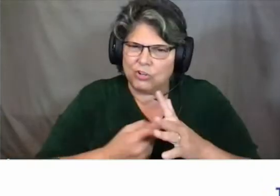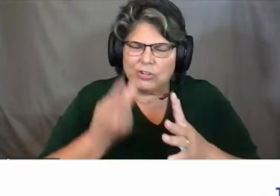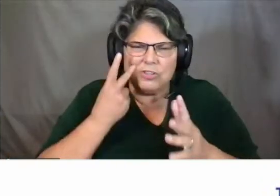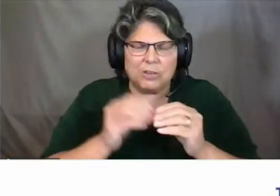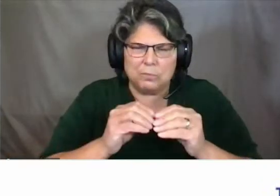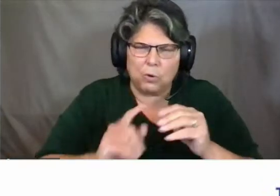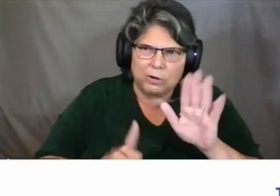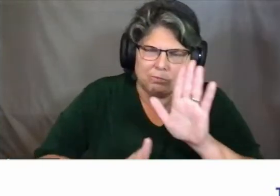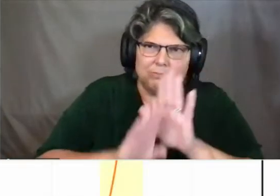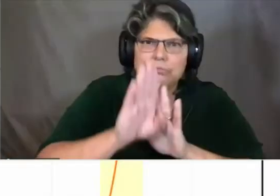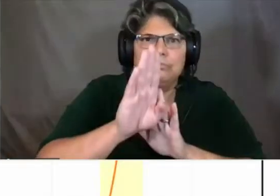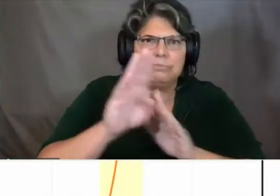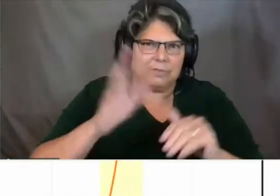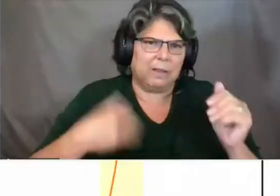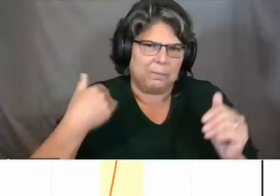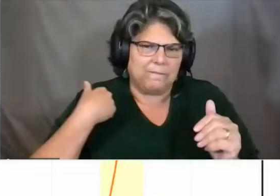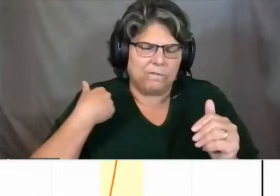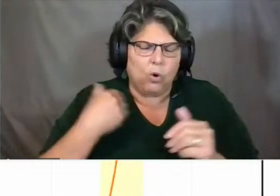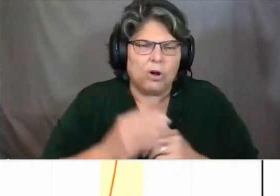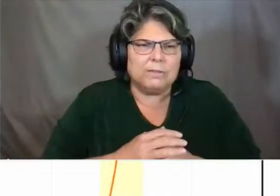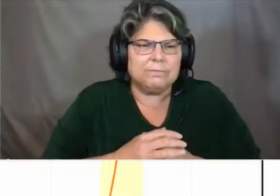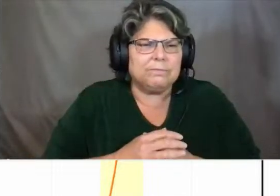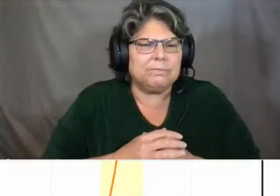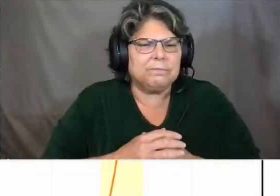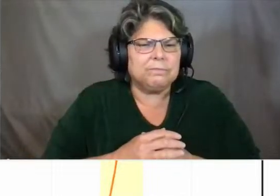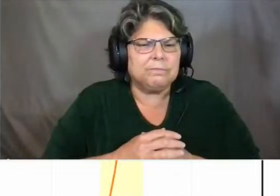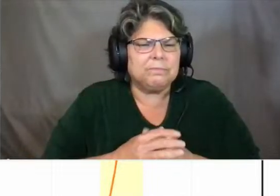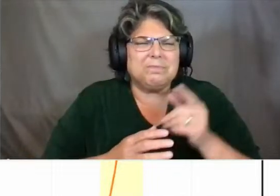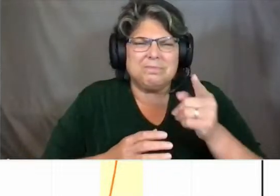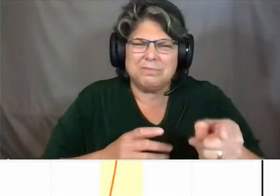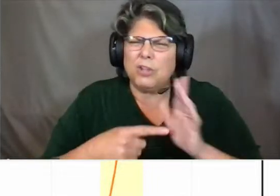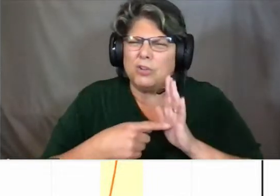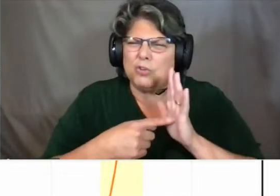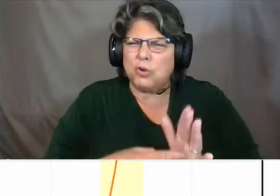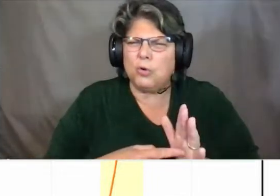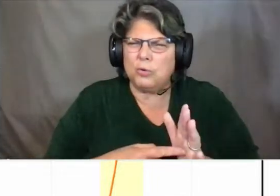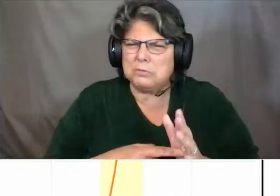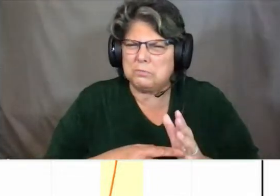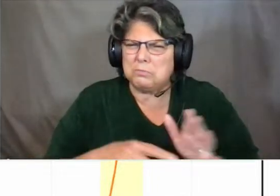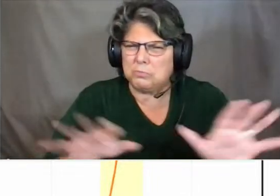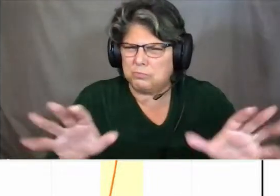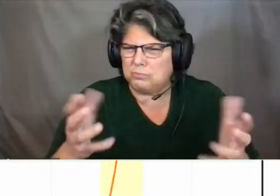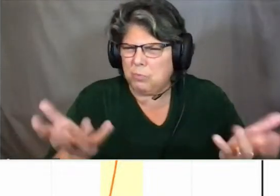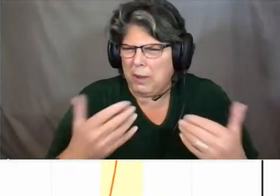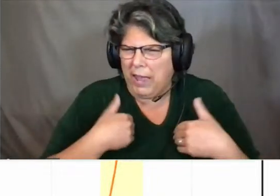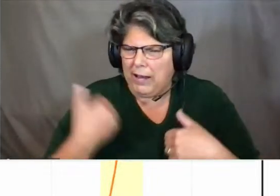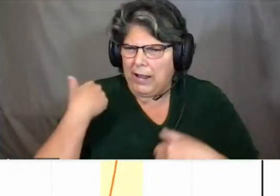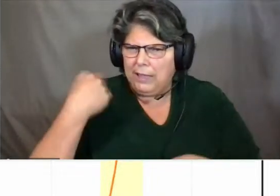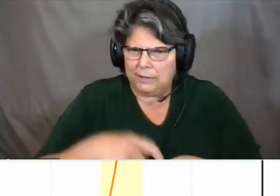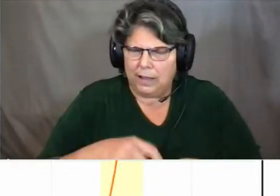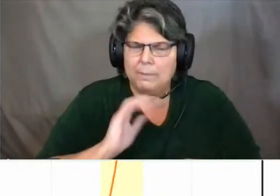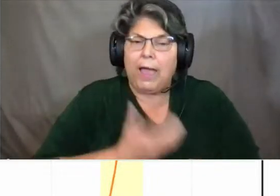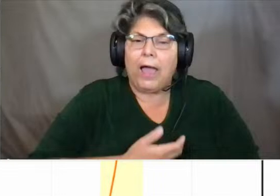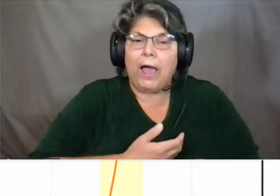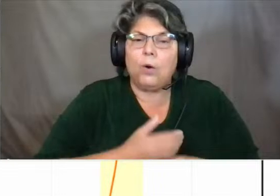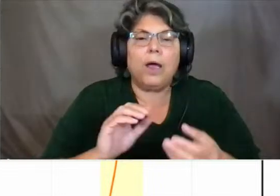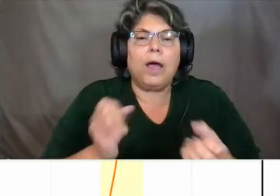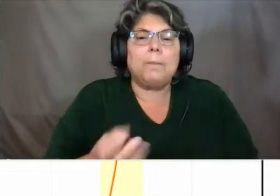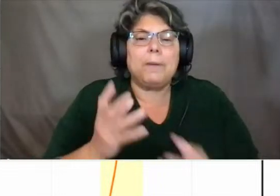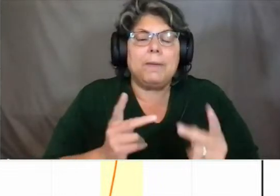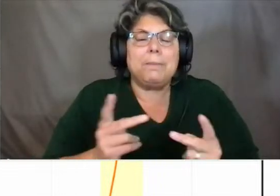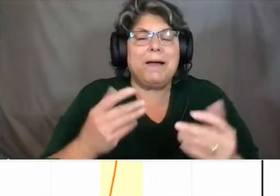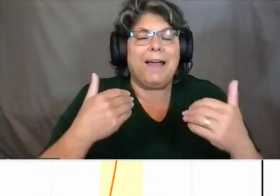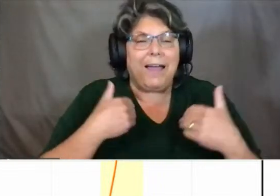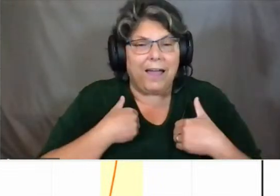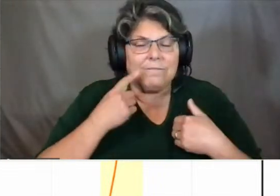previously. And then this is a breakdown what we had last time, showing our case rate per